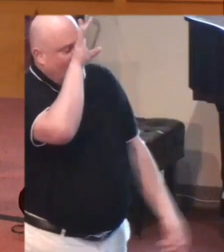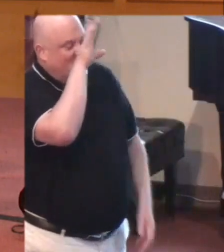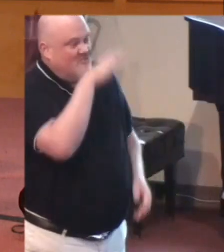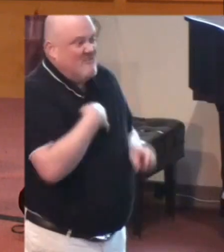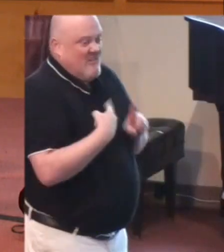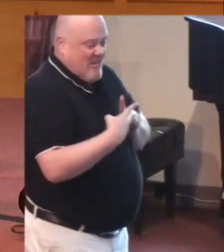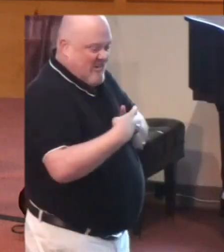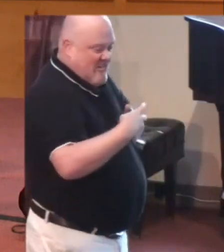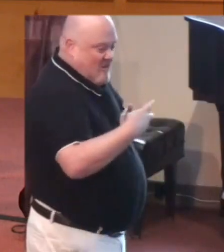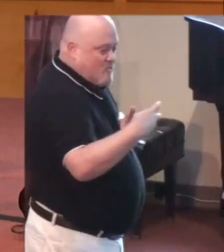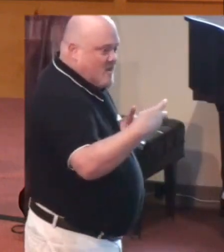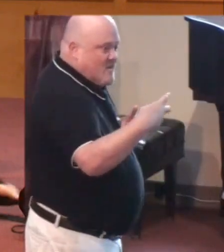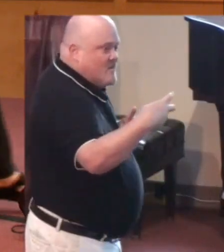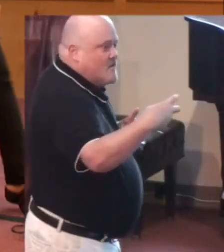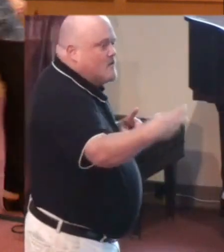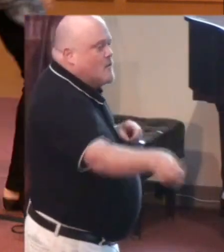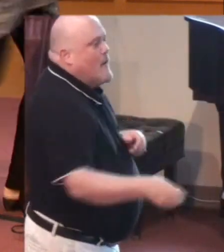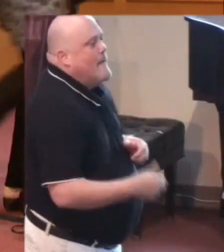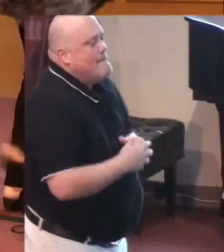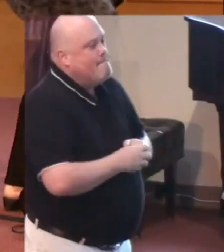dragged.